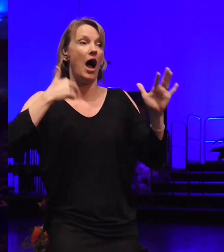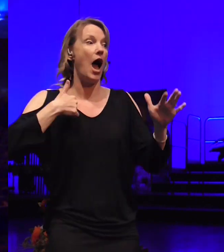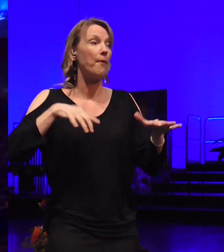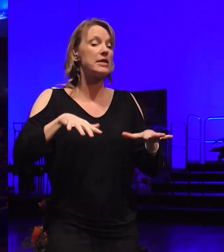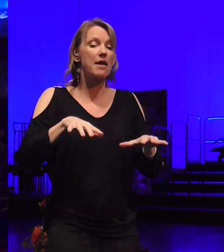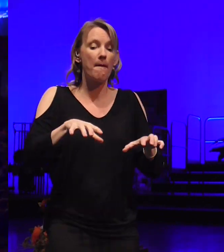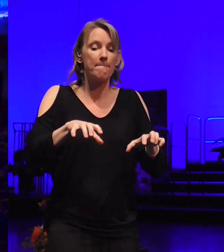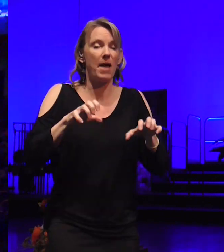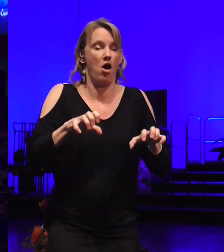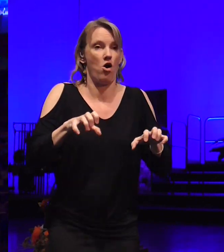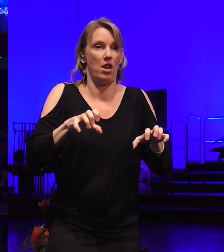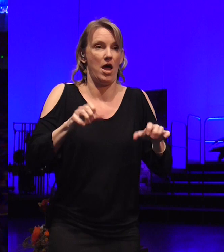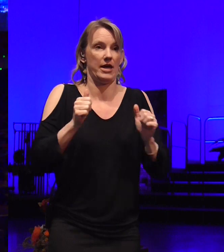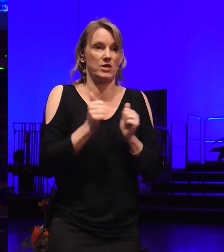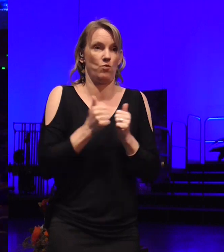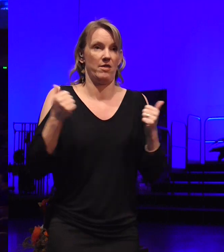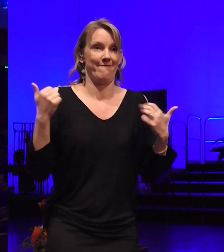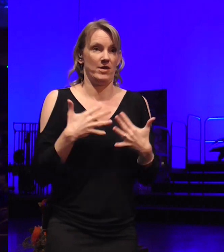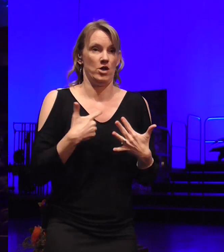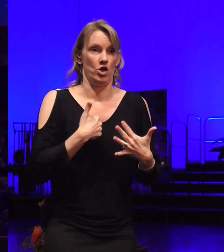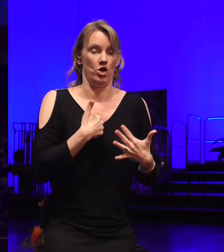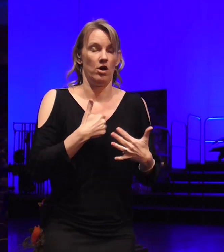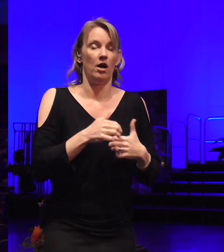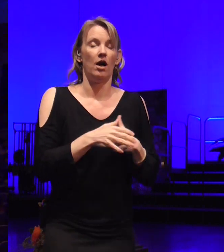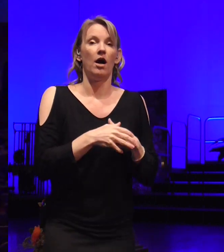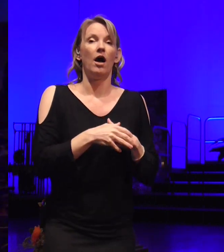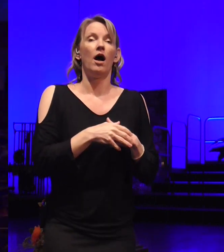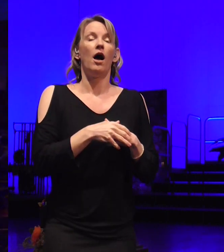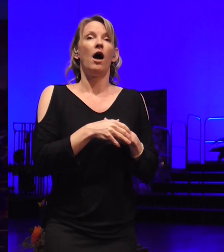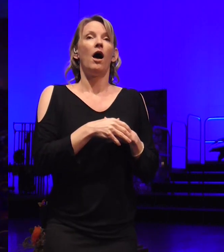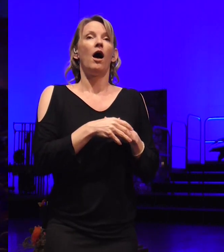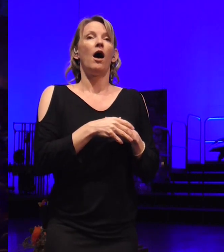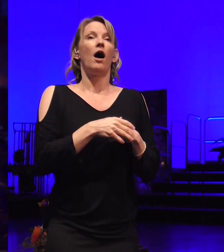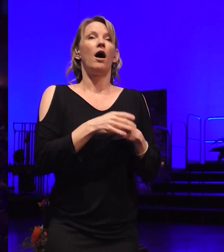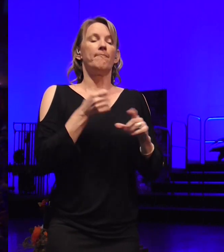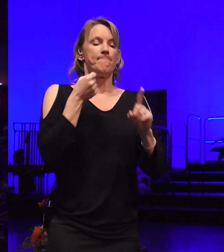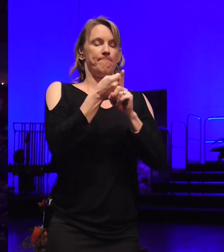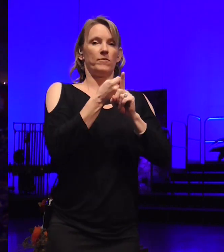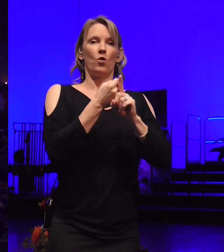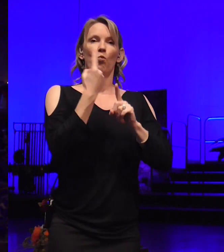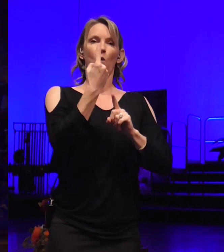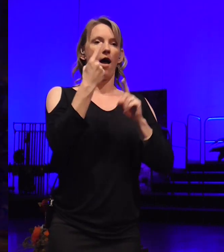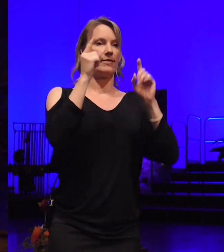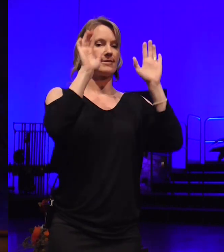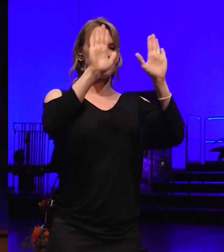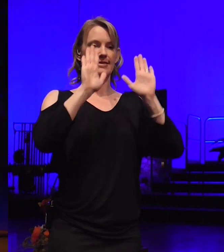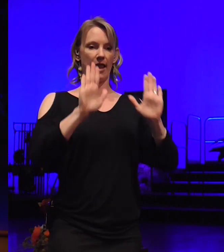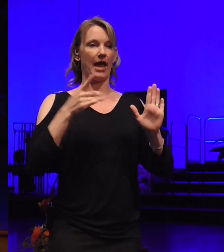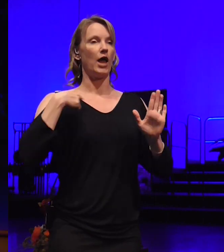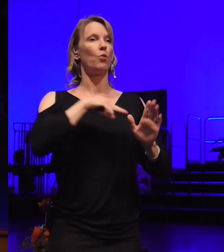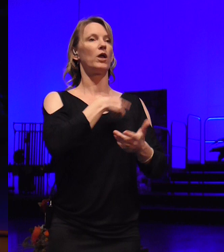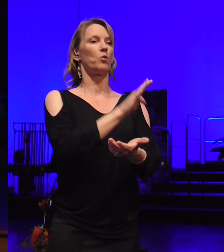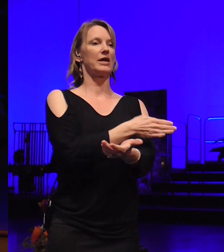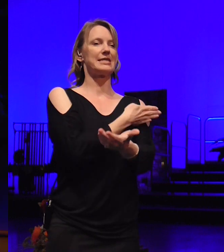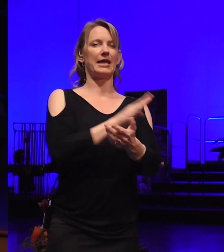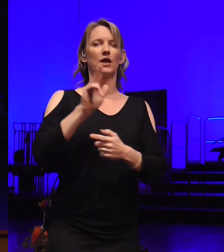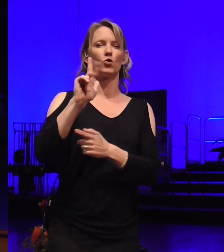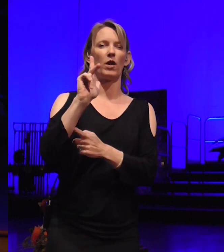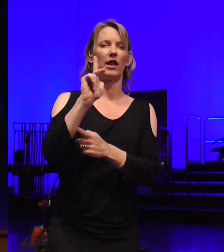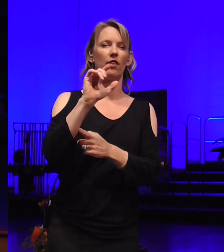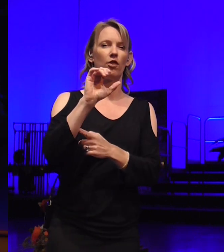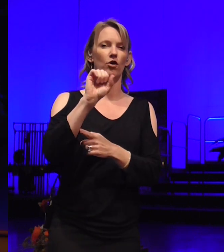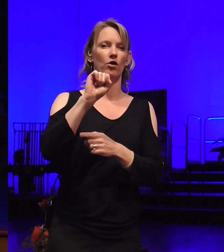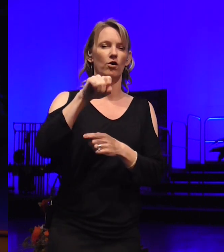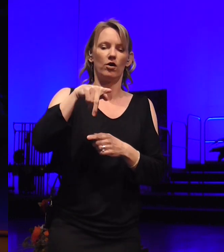It was paralyzing fear. But there was a moment one Sunday where we were singing the